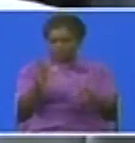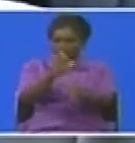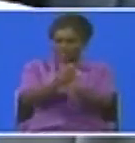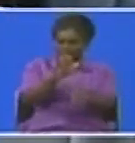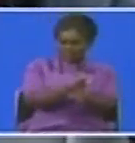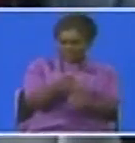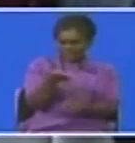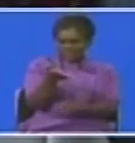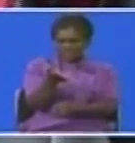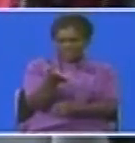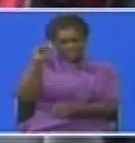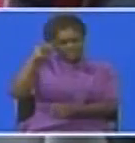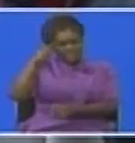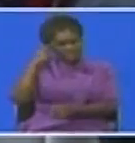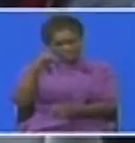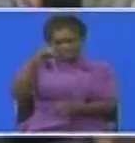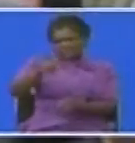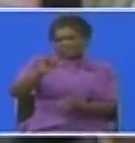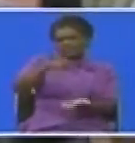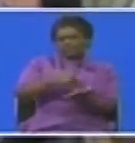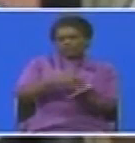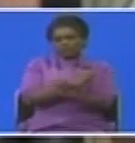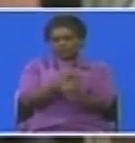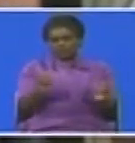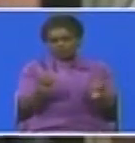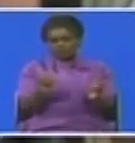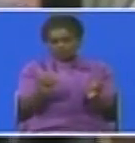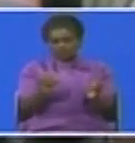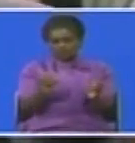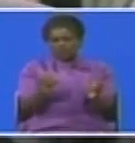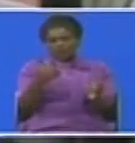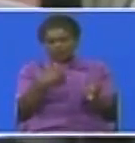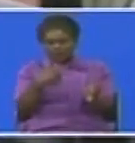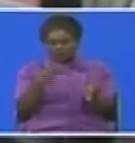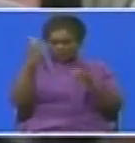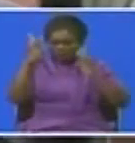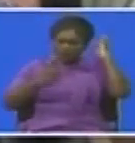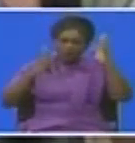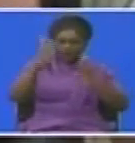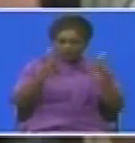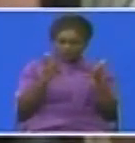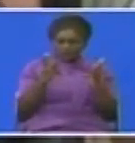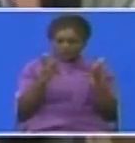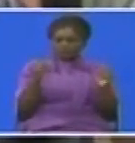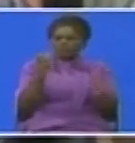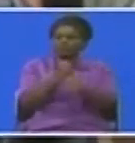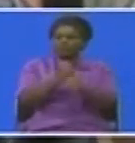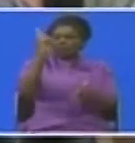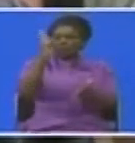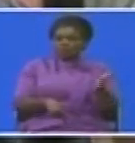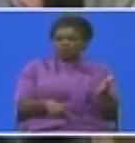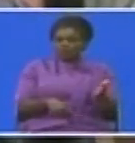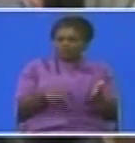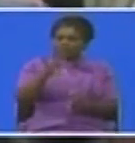most communities feel that they are not involved in these matters. The Wanjikus of this world will always be wondering what will happen to